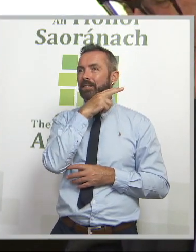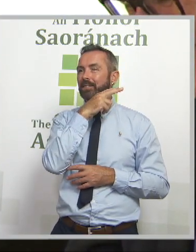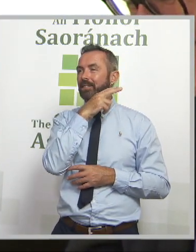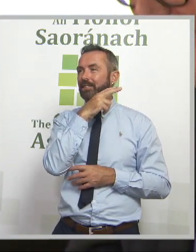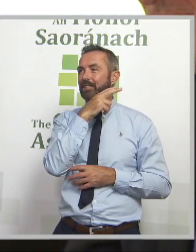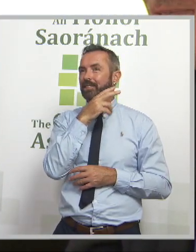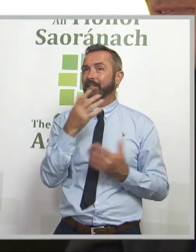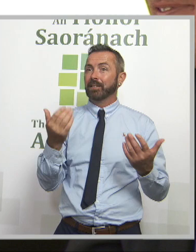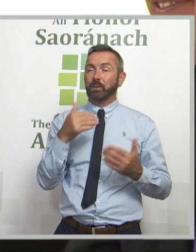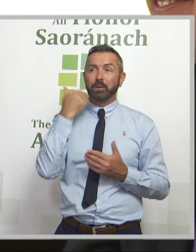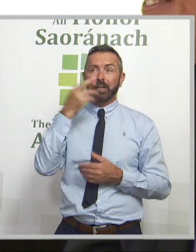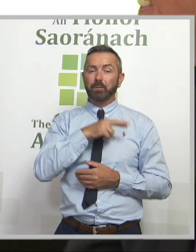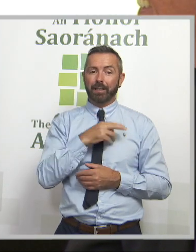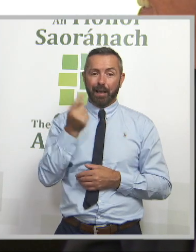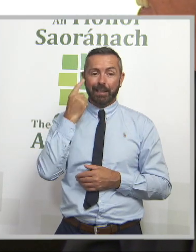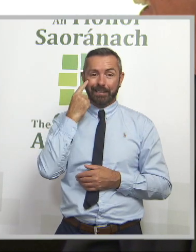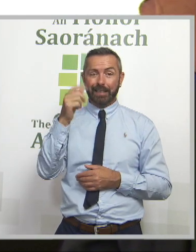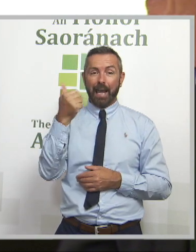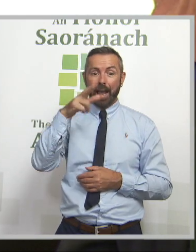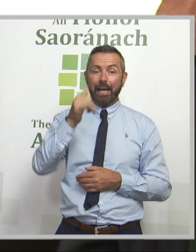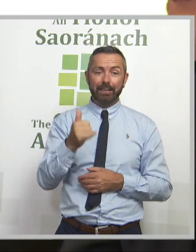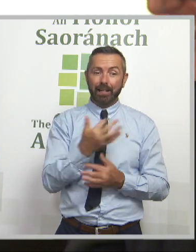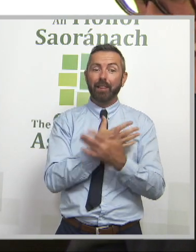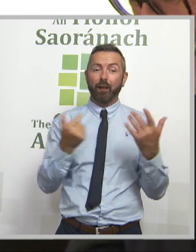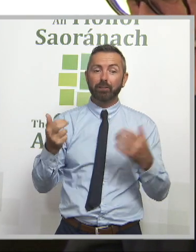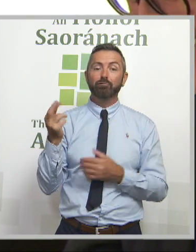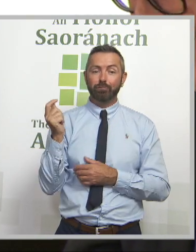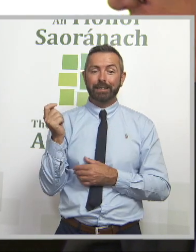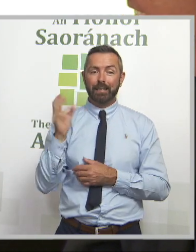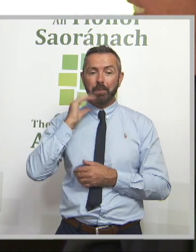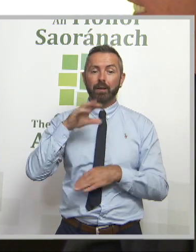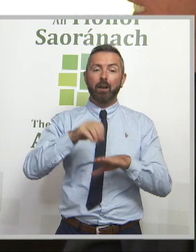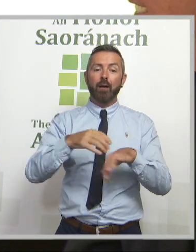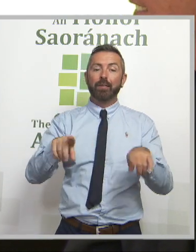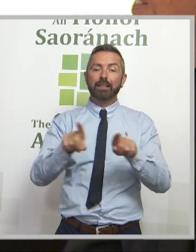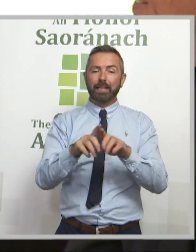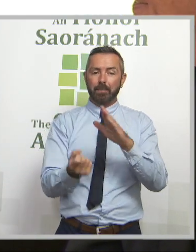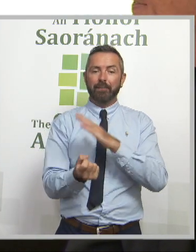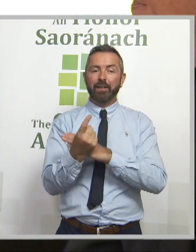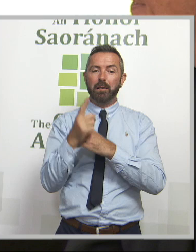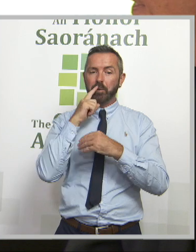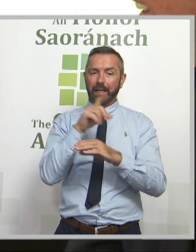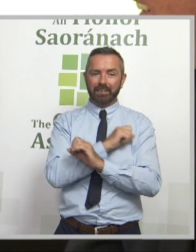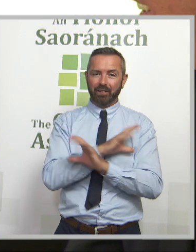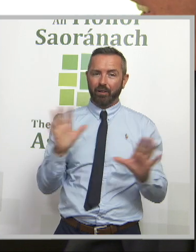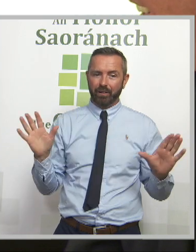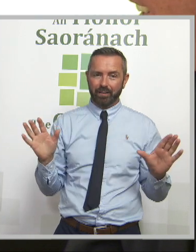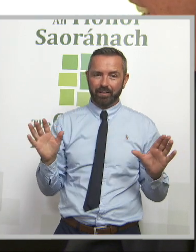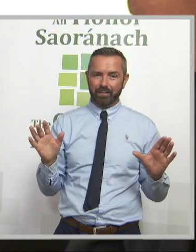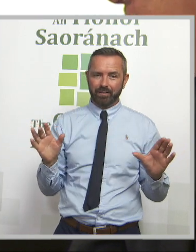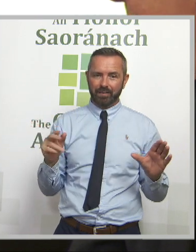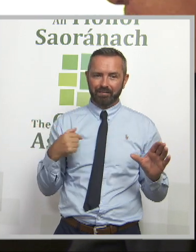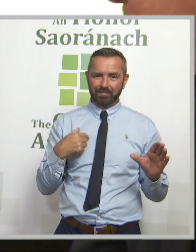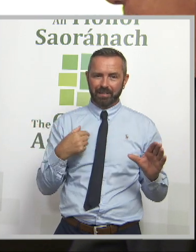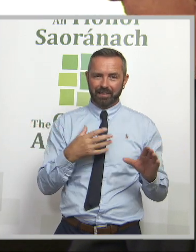Well, unfortunately, I've seen Andy quite a bit recently because we've been at the same events, but that's on. I don't usually see you.